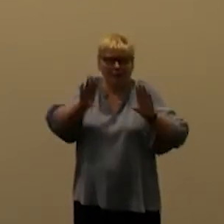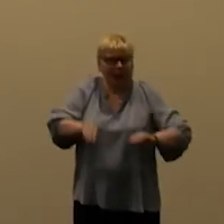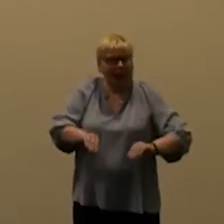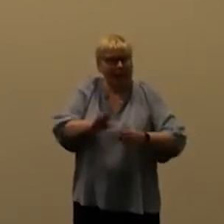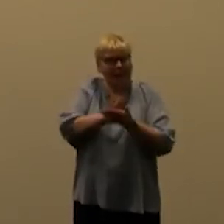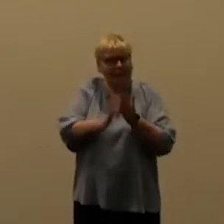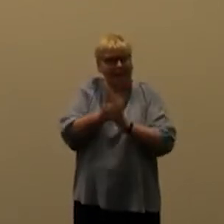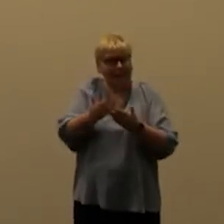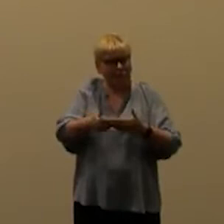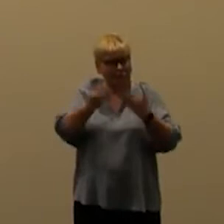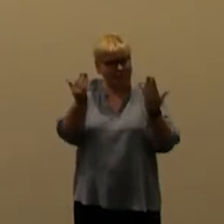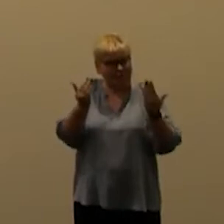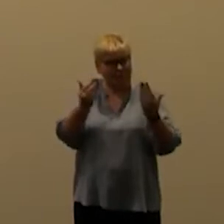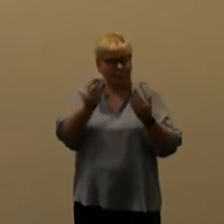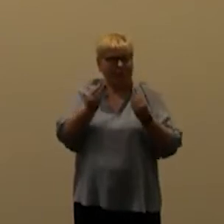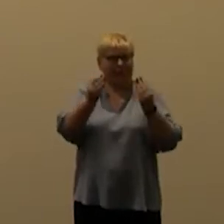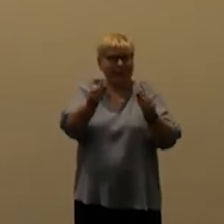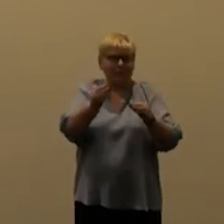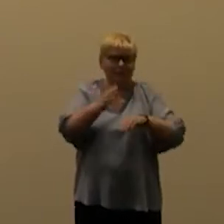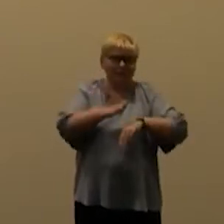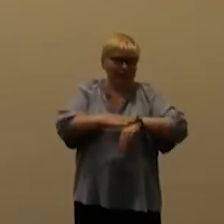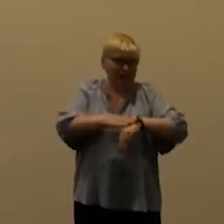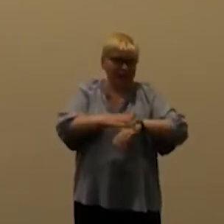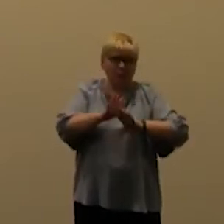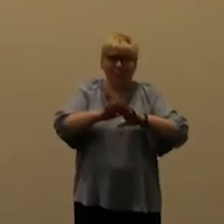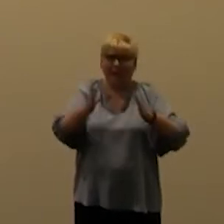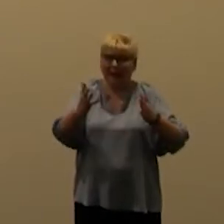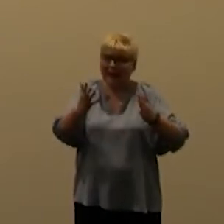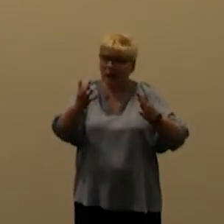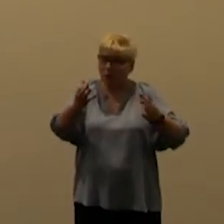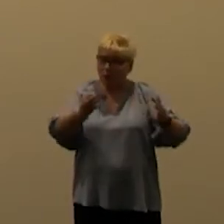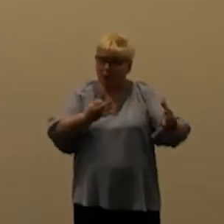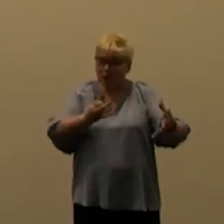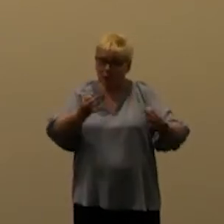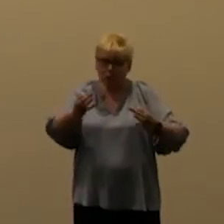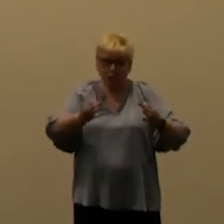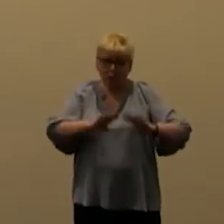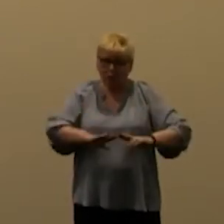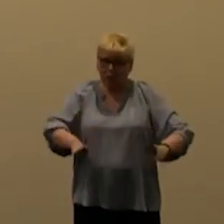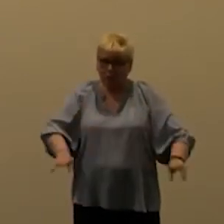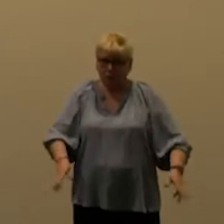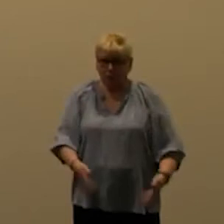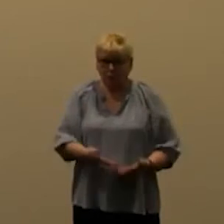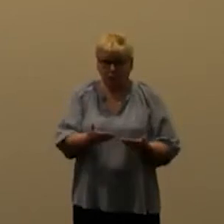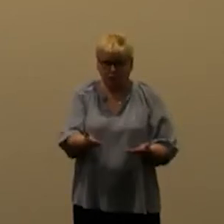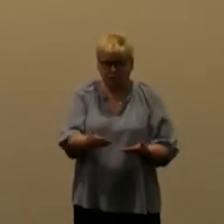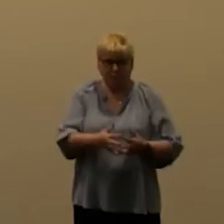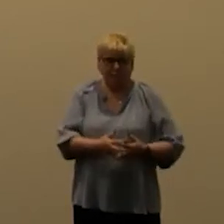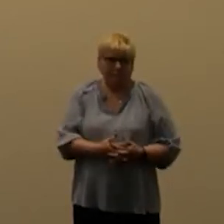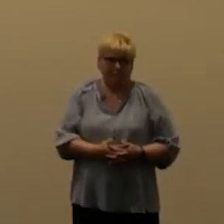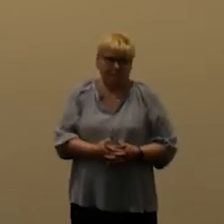session, so we'll give you some of your time back. I guess any questions over to the audience. Oh, shoot,